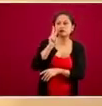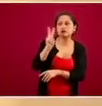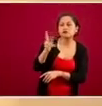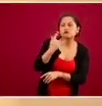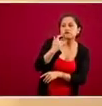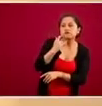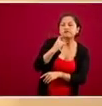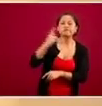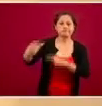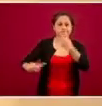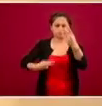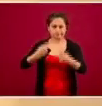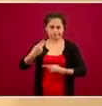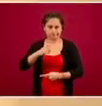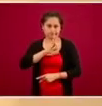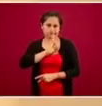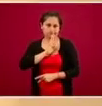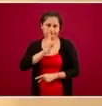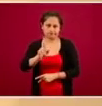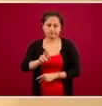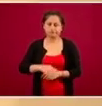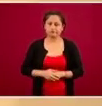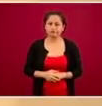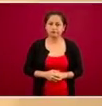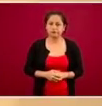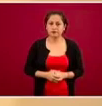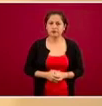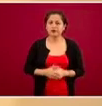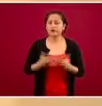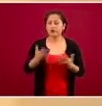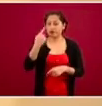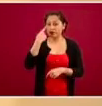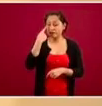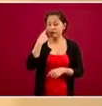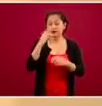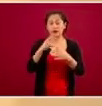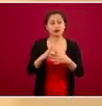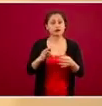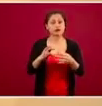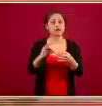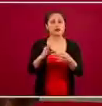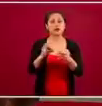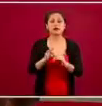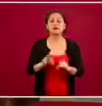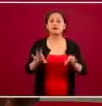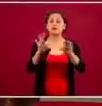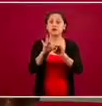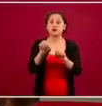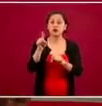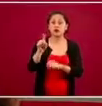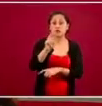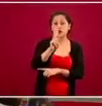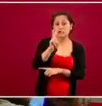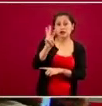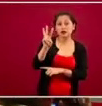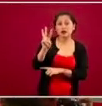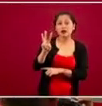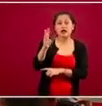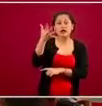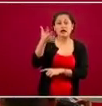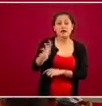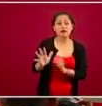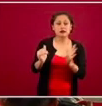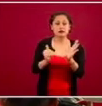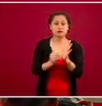is very complete. It has a lot of resources. I just wanted to show a few so you get an idea to all of the things